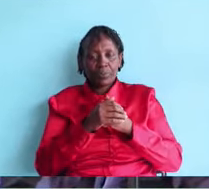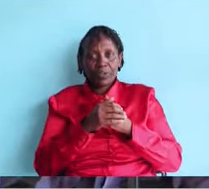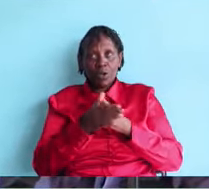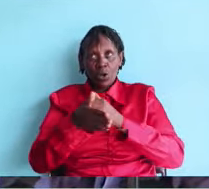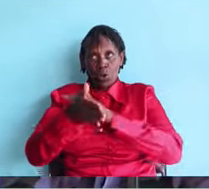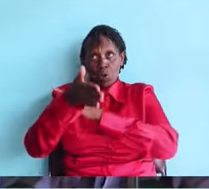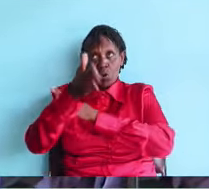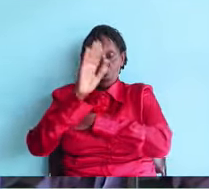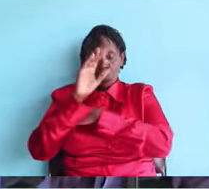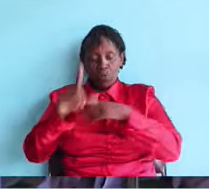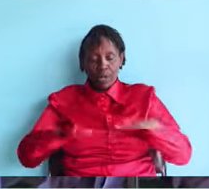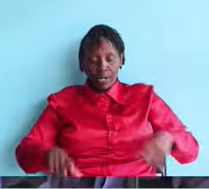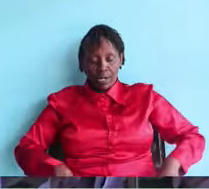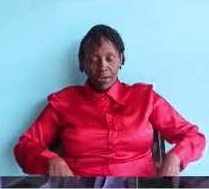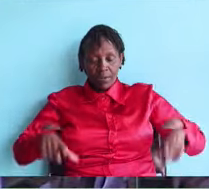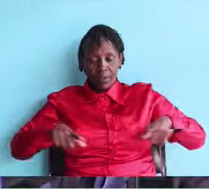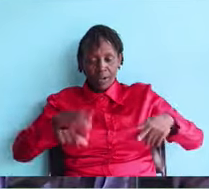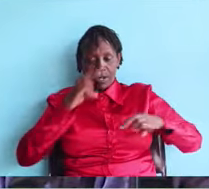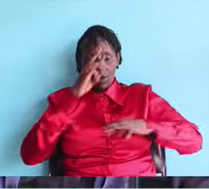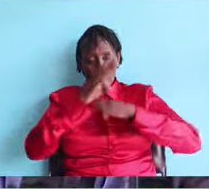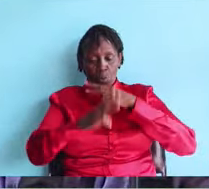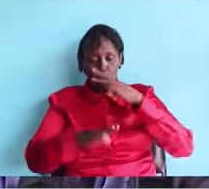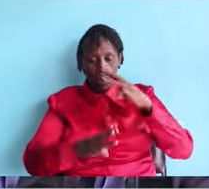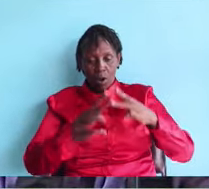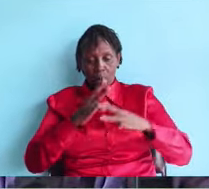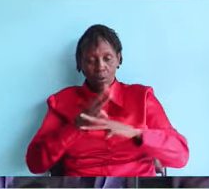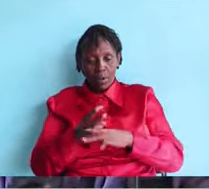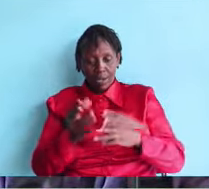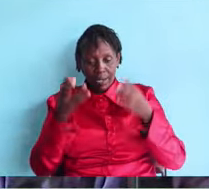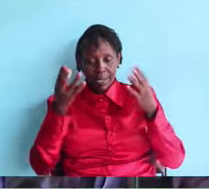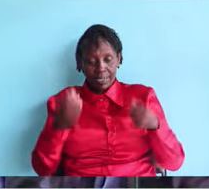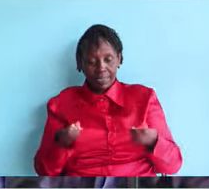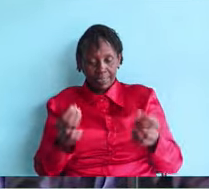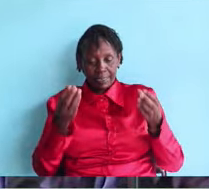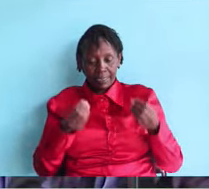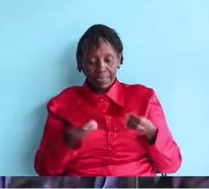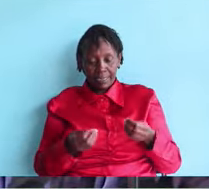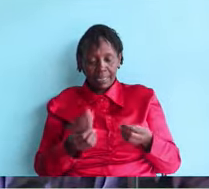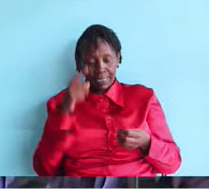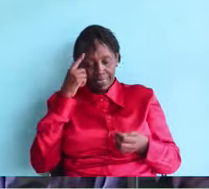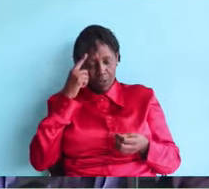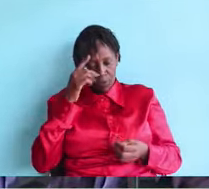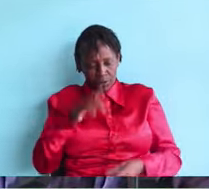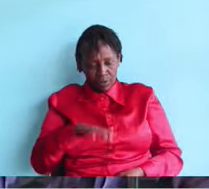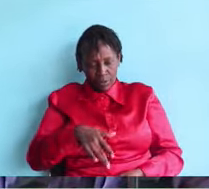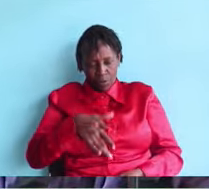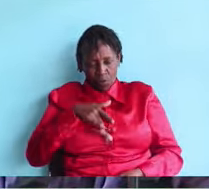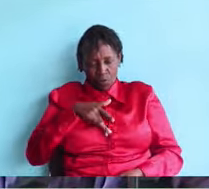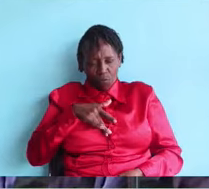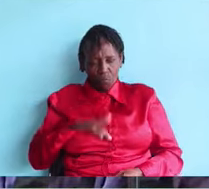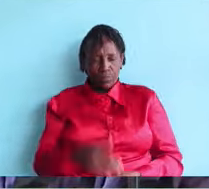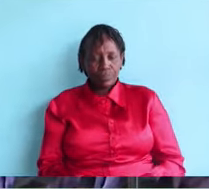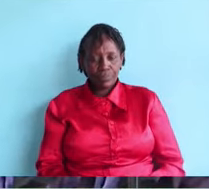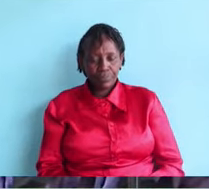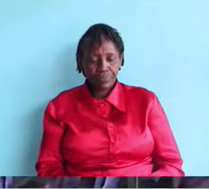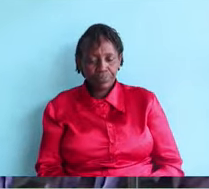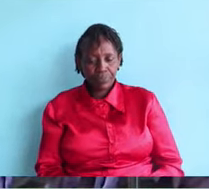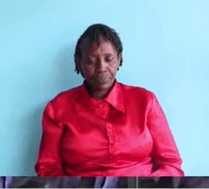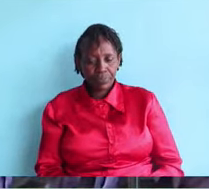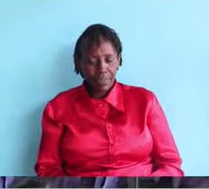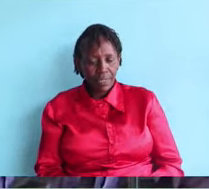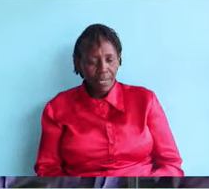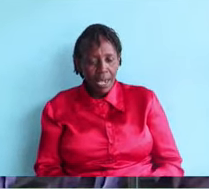we live in a world where it's very easy to just think about self. But may we break that kind of